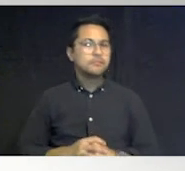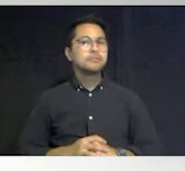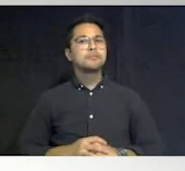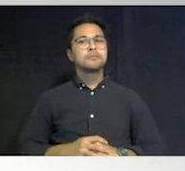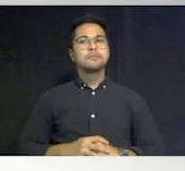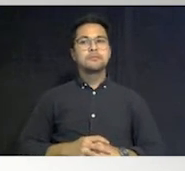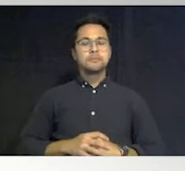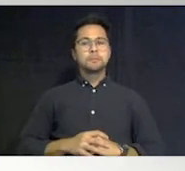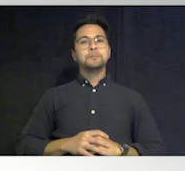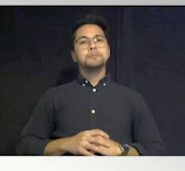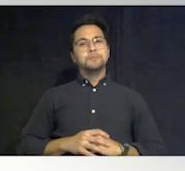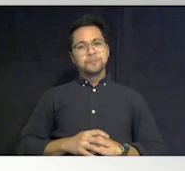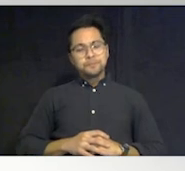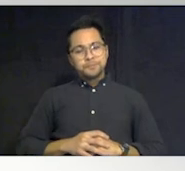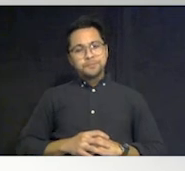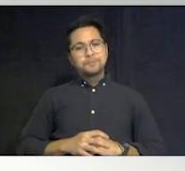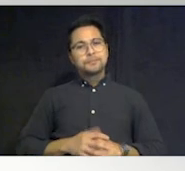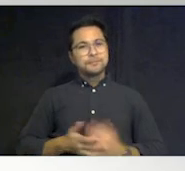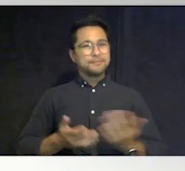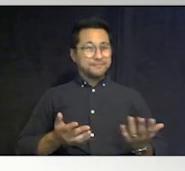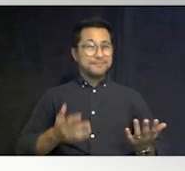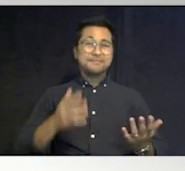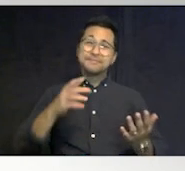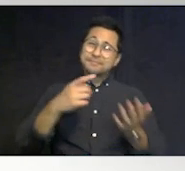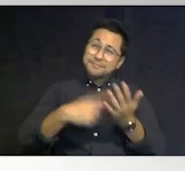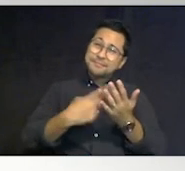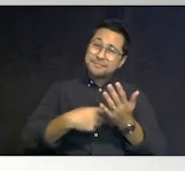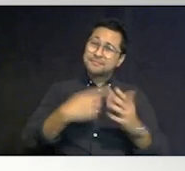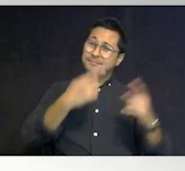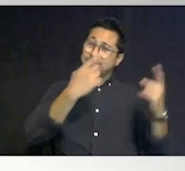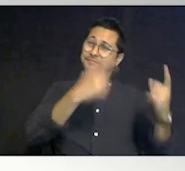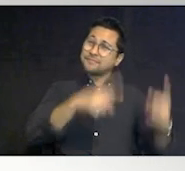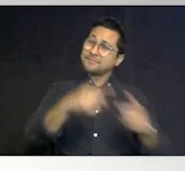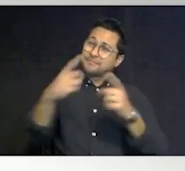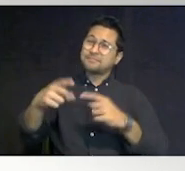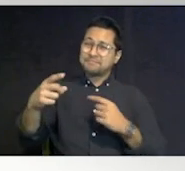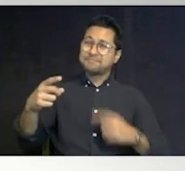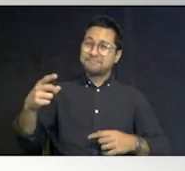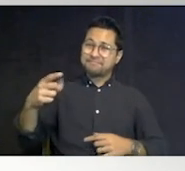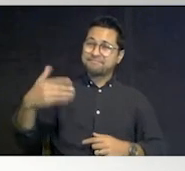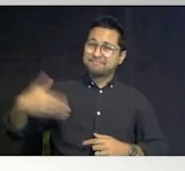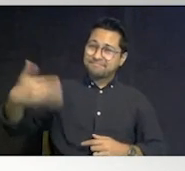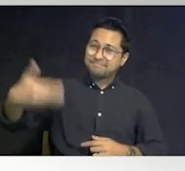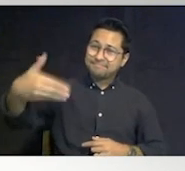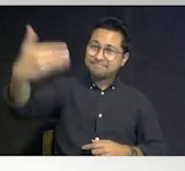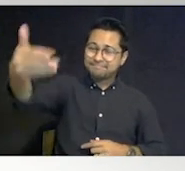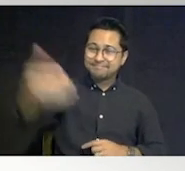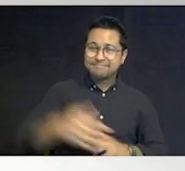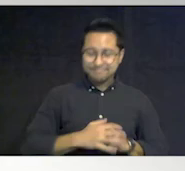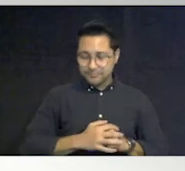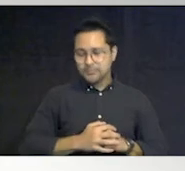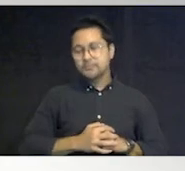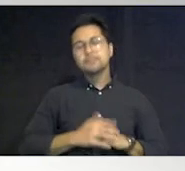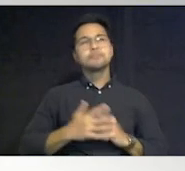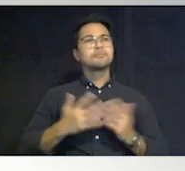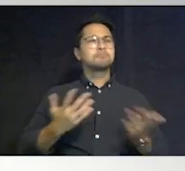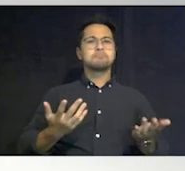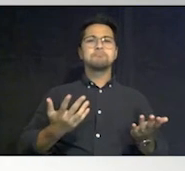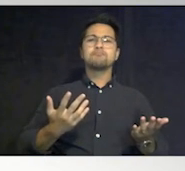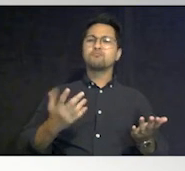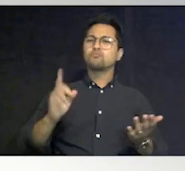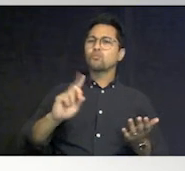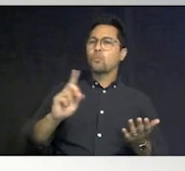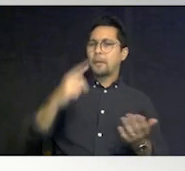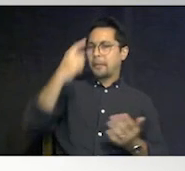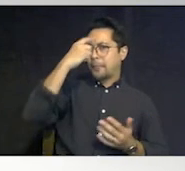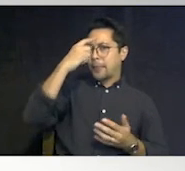asking to be signed very quickly. You know, that happens from time to time, and we can feel that. So where are we inside of